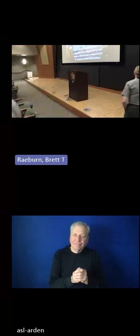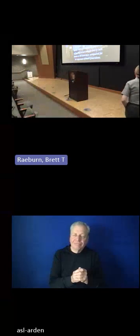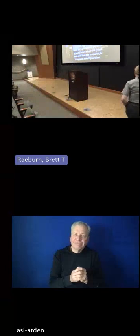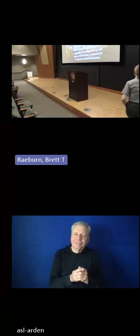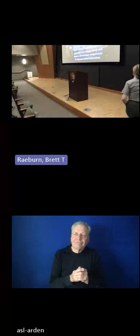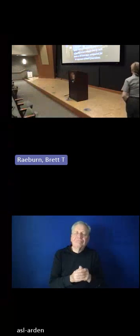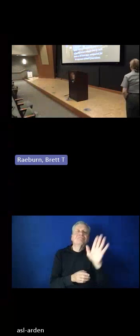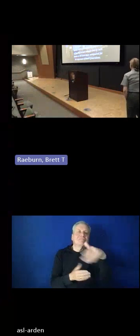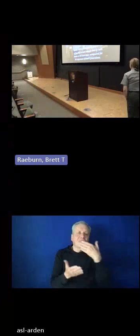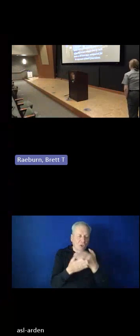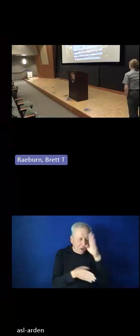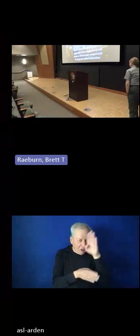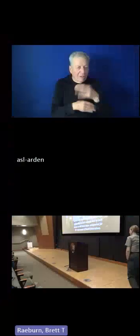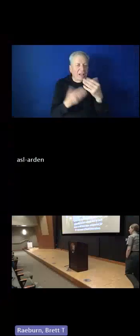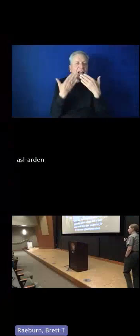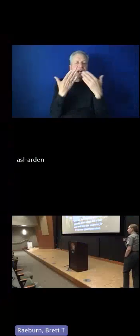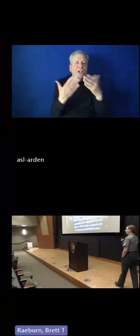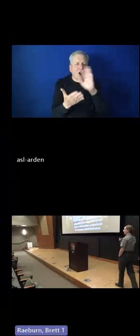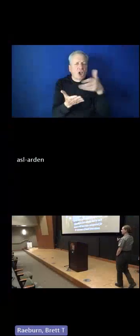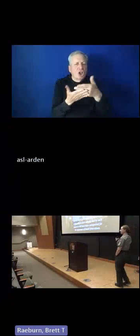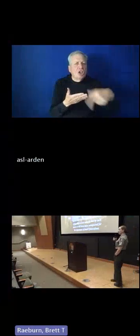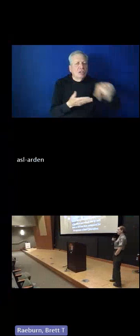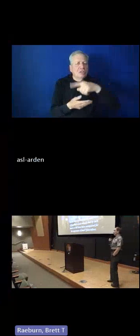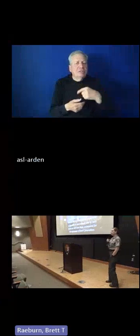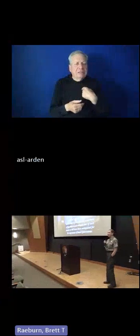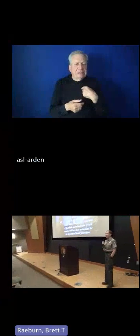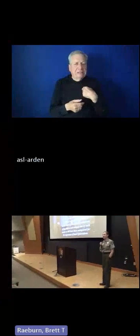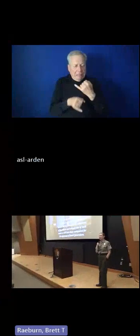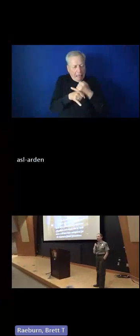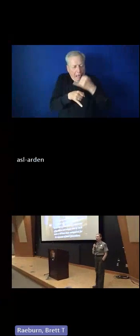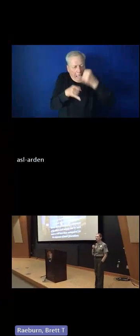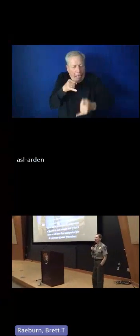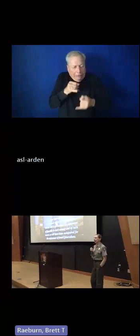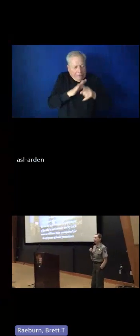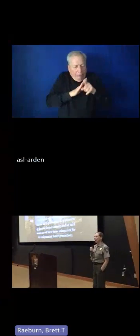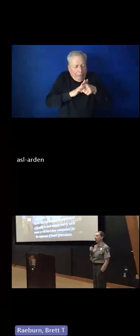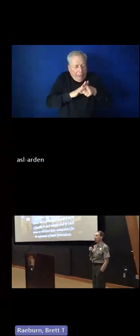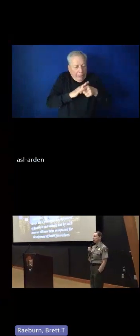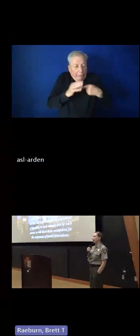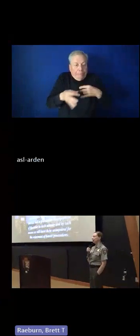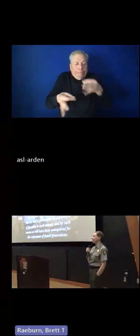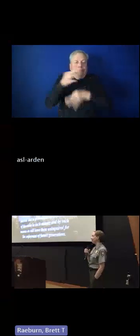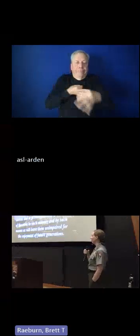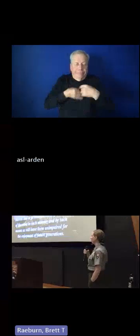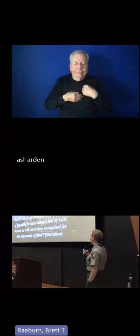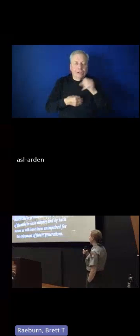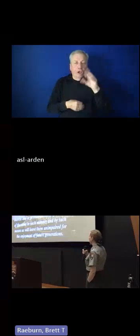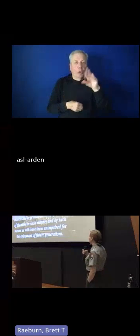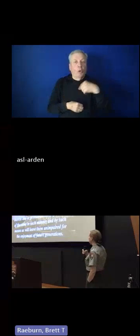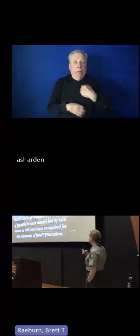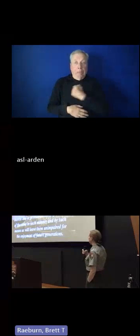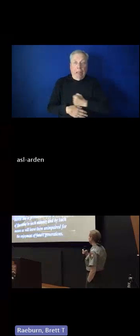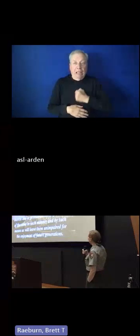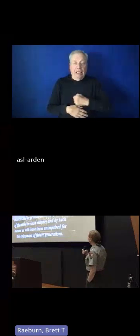Good afternoon. Thanks, everyone. Yeah, I'm a last minute fill-in. So I apologize